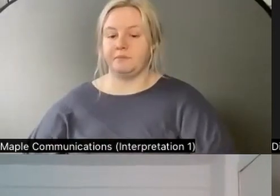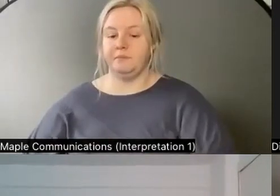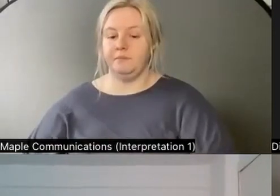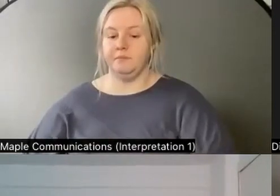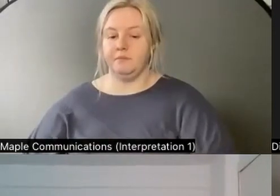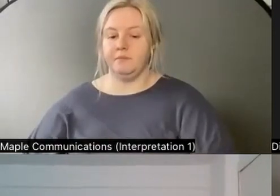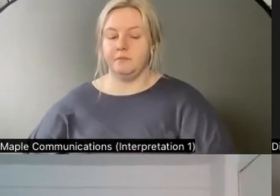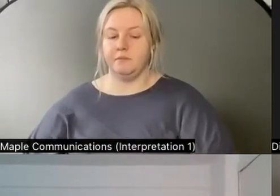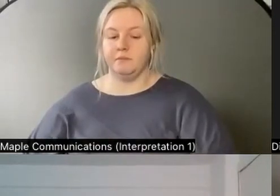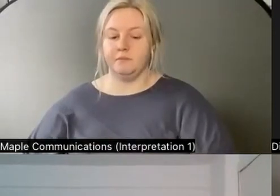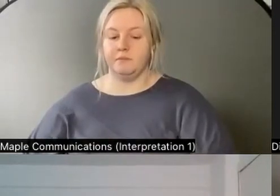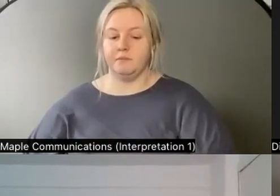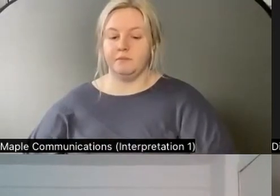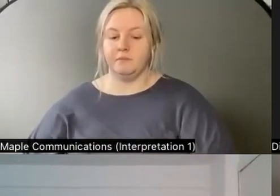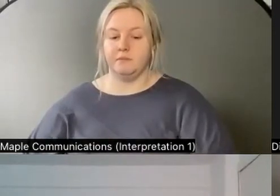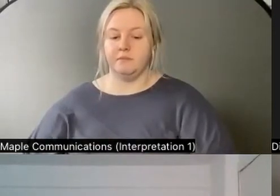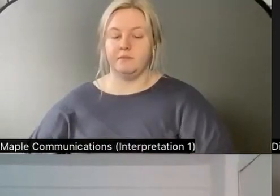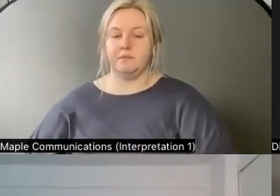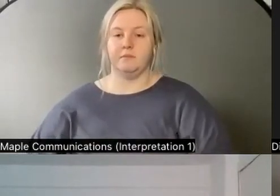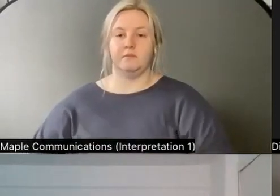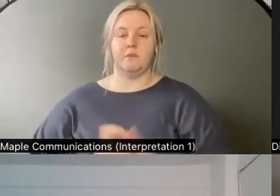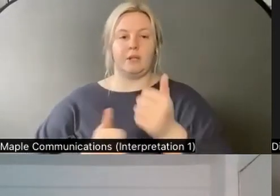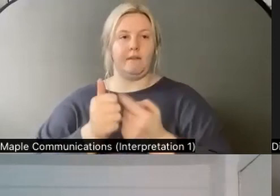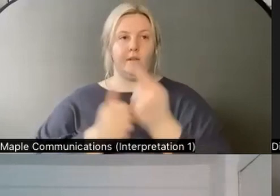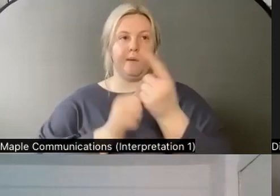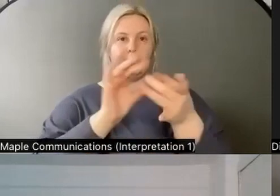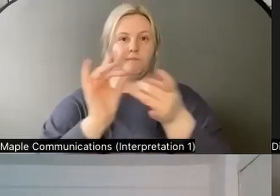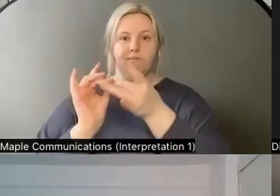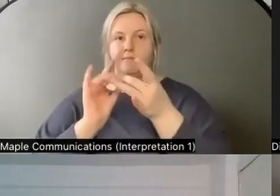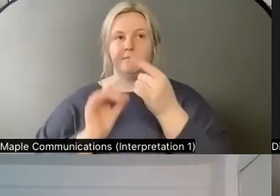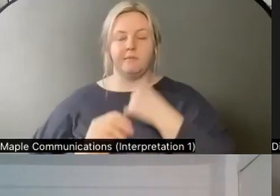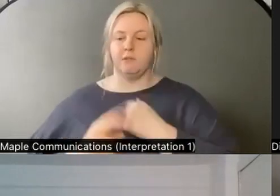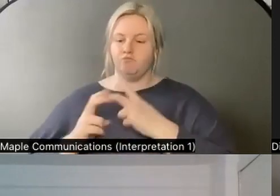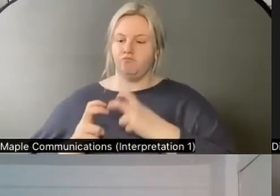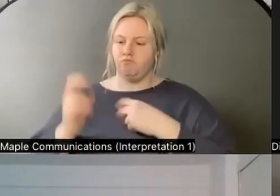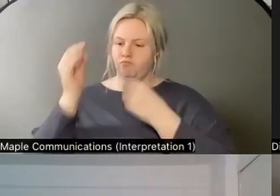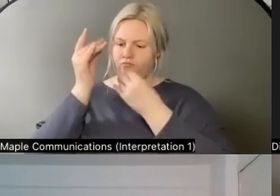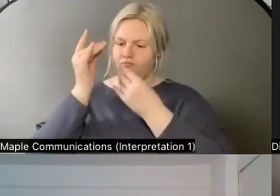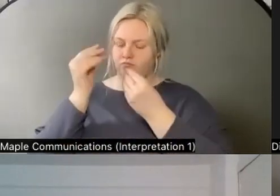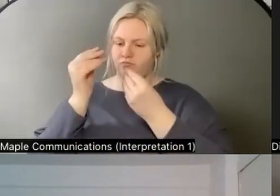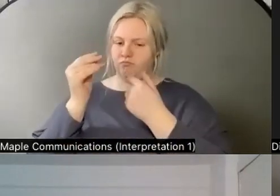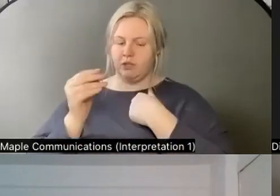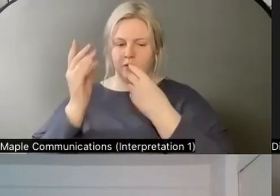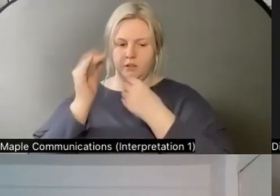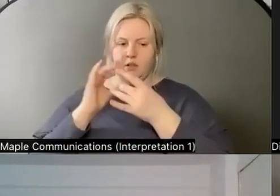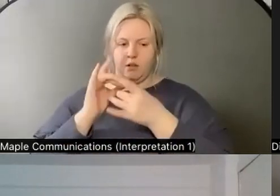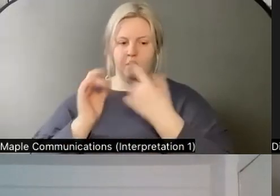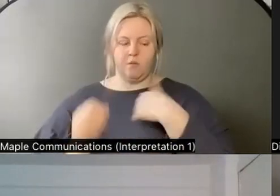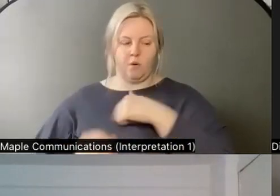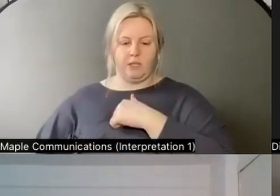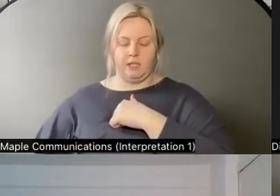and it made me realize how close we are historically to like the original